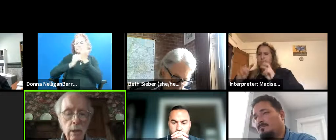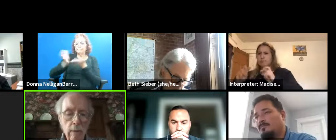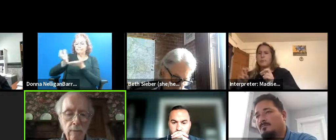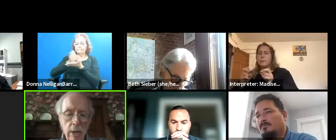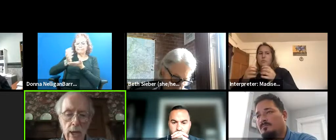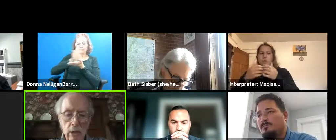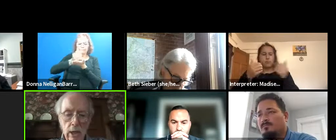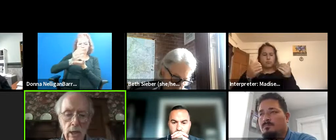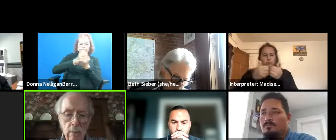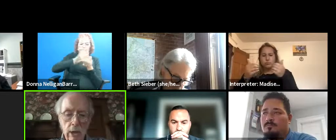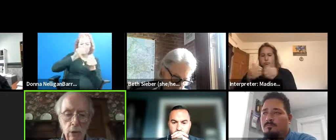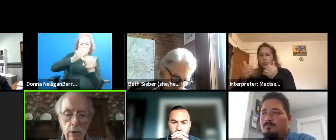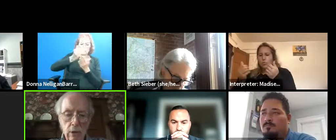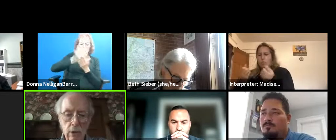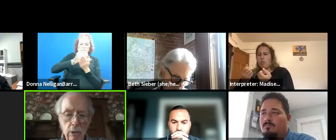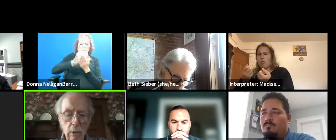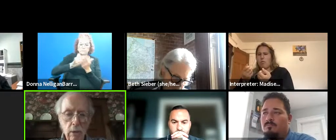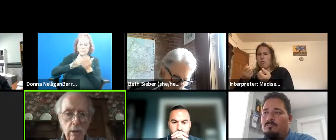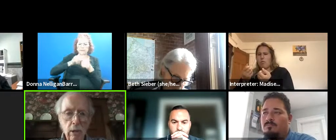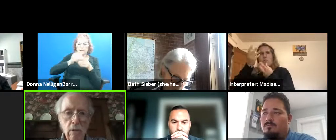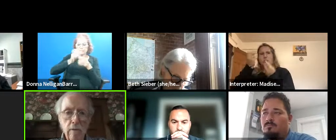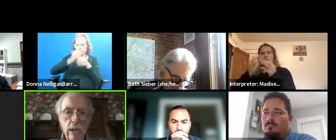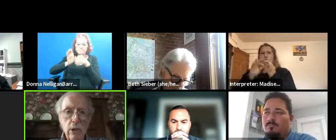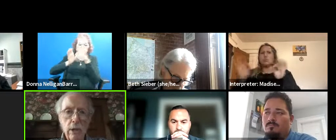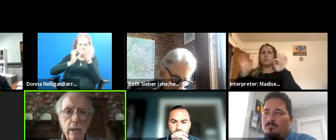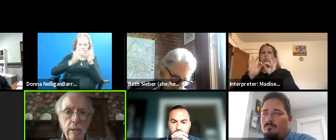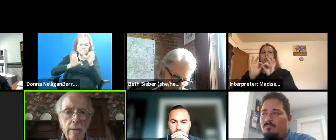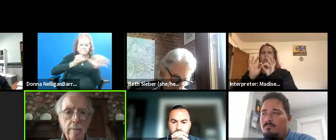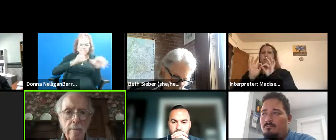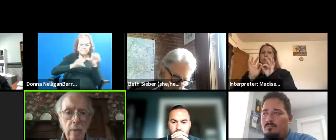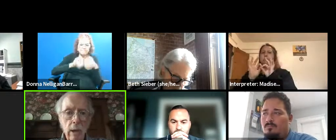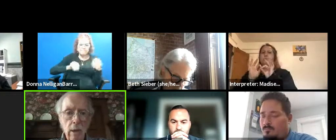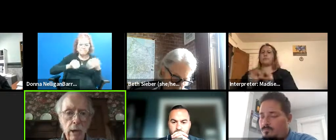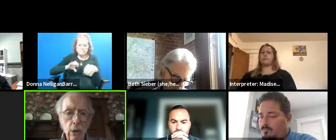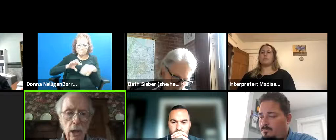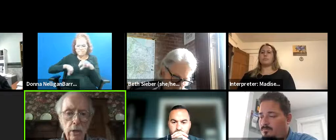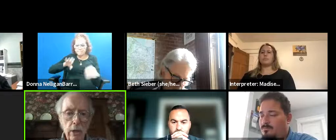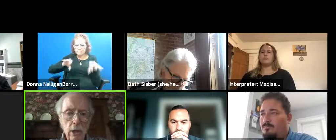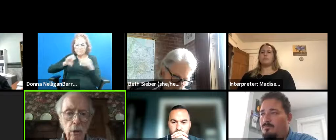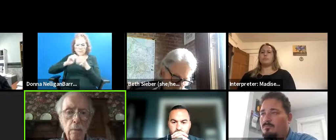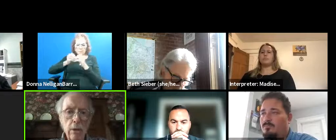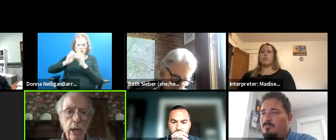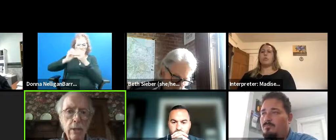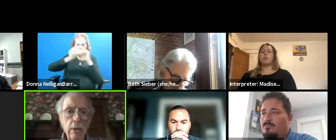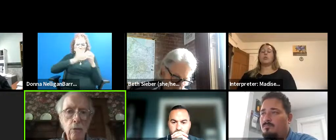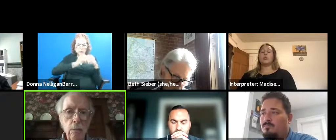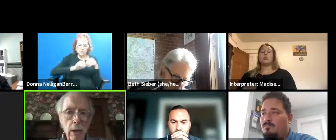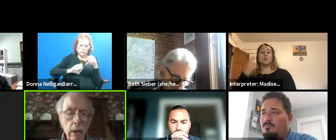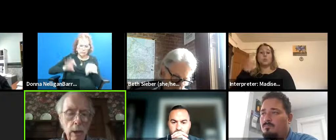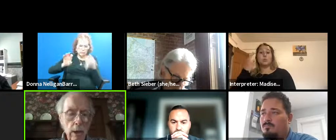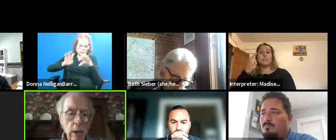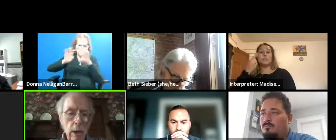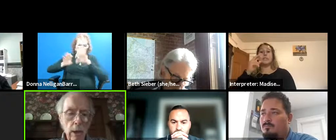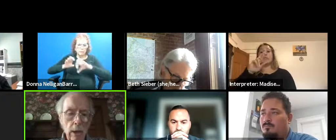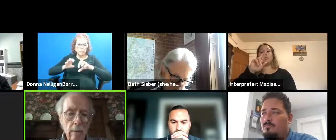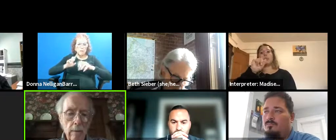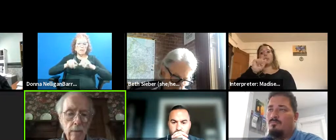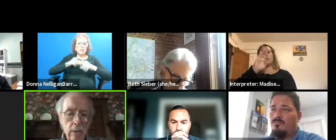use, looking to make sure, as I said, we don't disadvantage any racial, ethnic, or other protected group